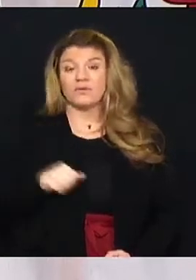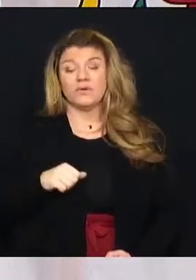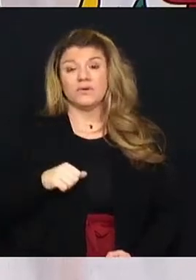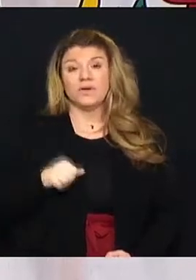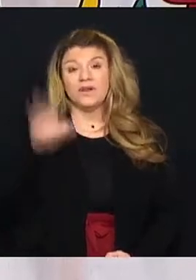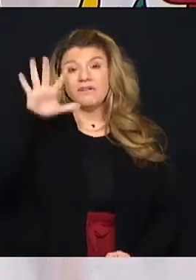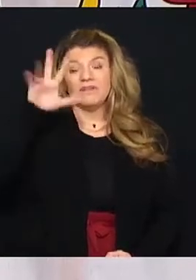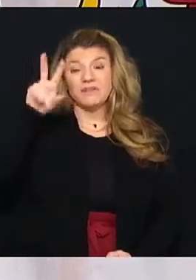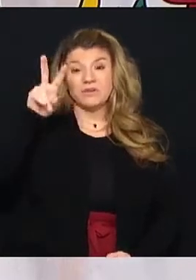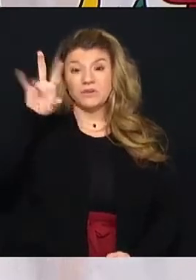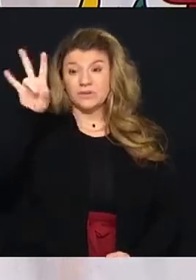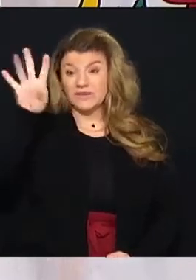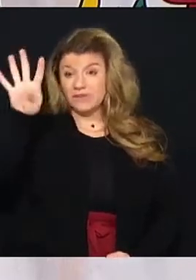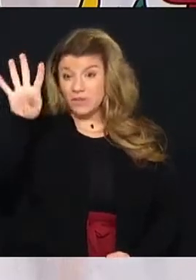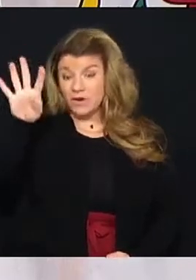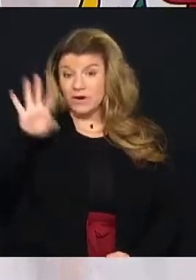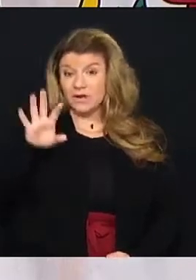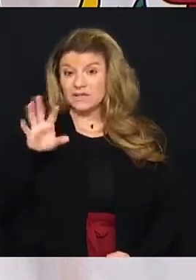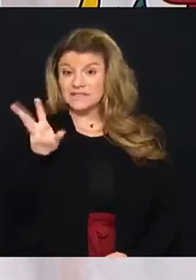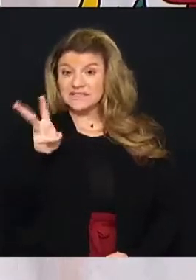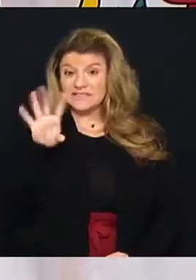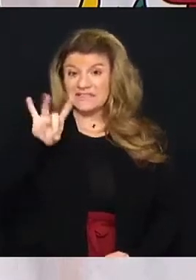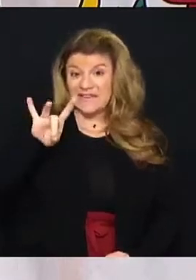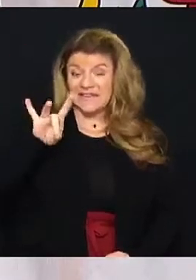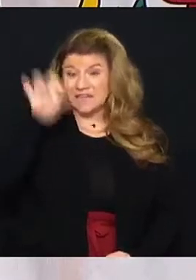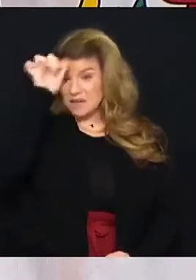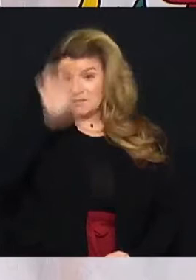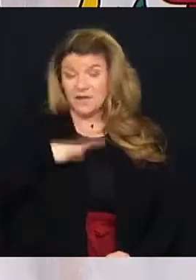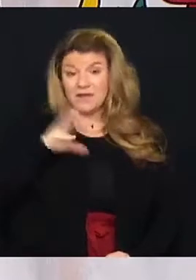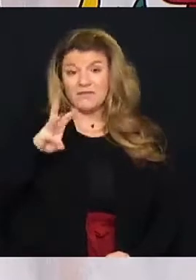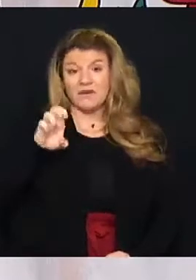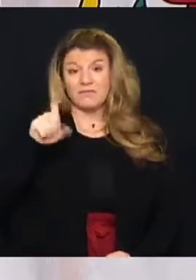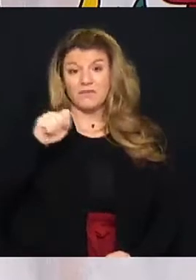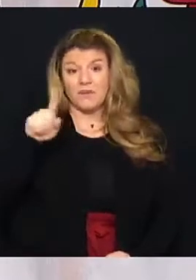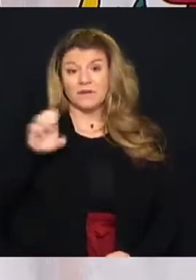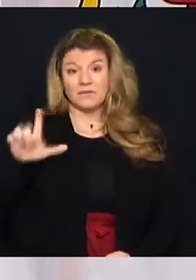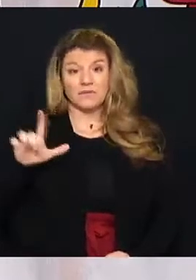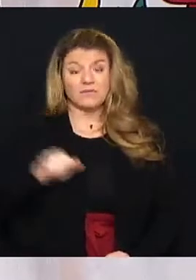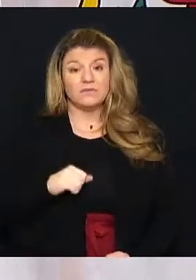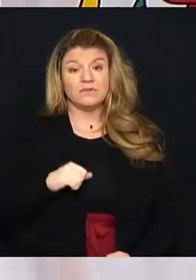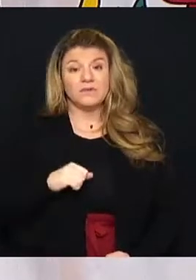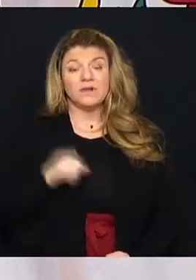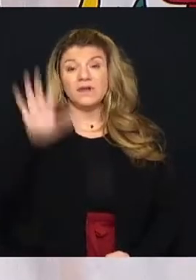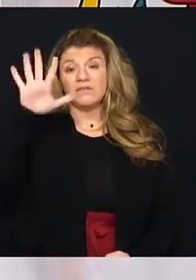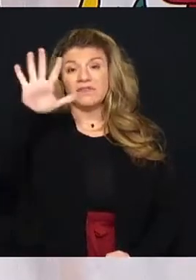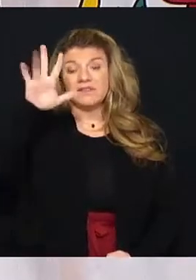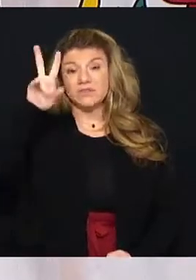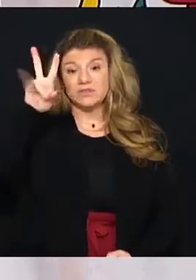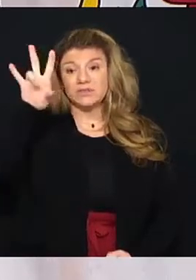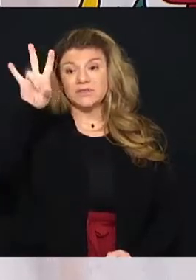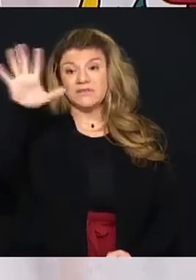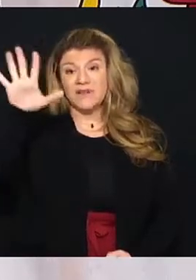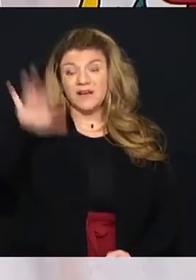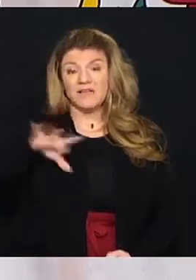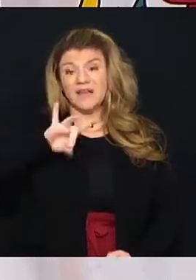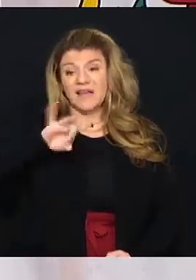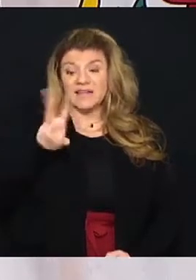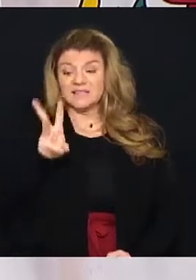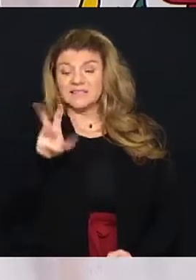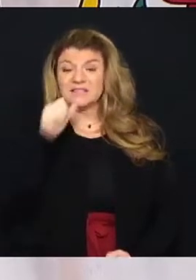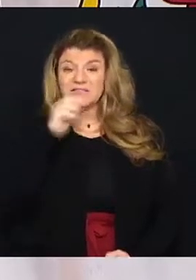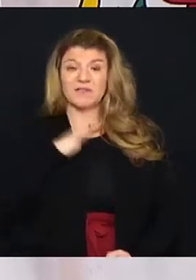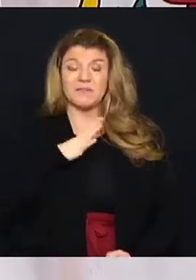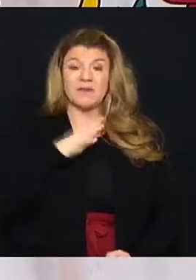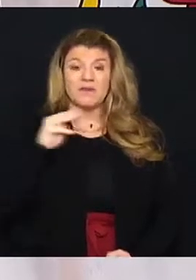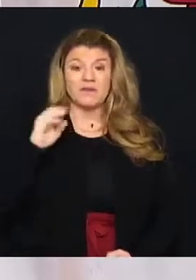The 5,274th death, a 68-year-old male from Wetzel County. The 5,275th death, an 86-year-old